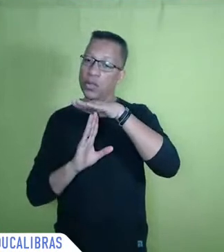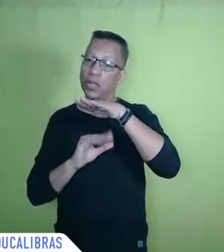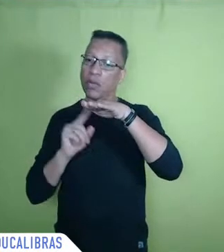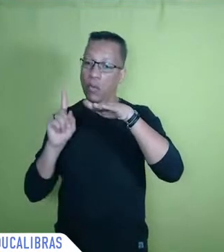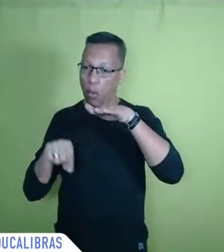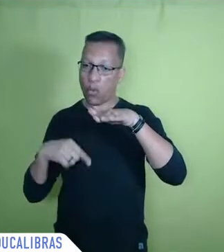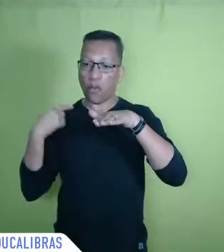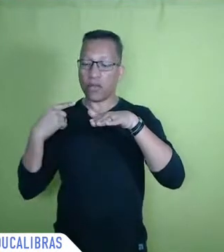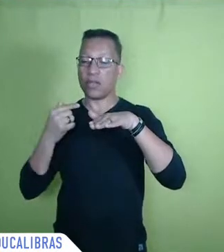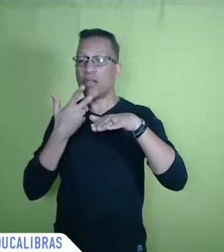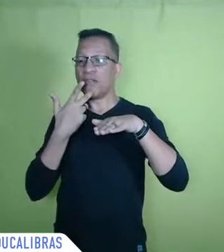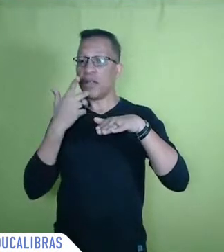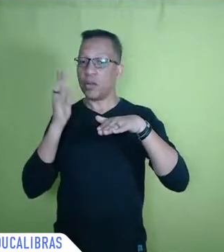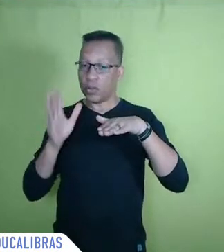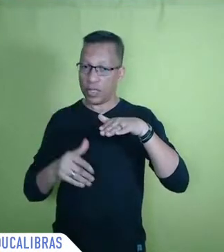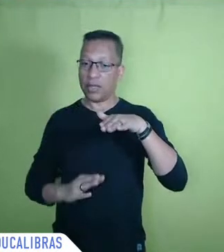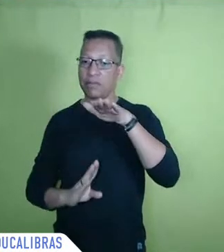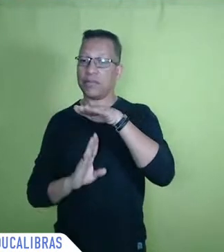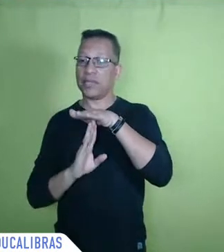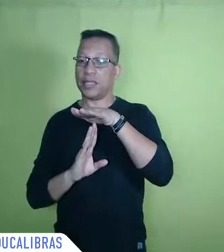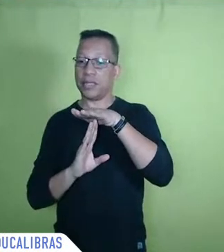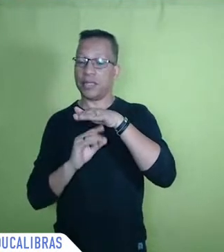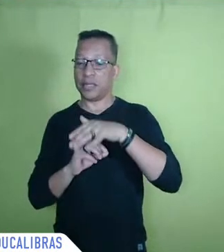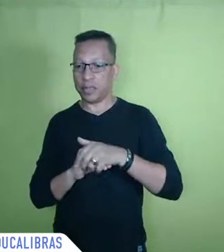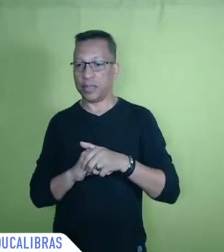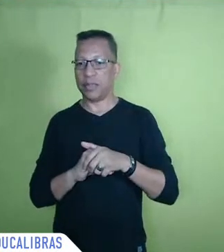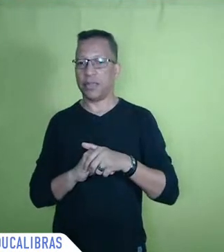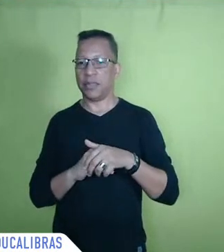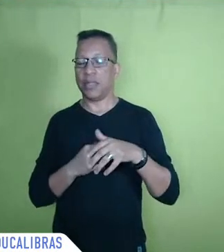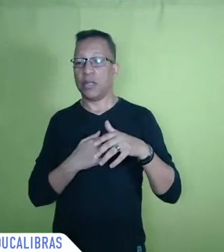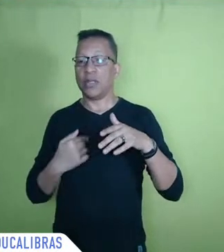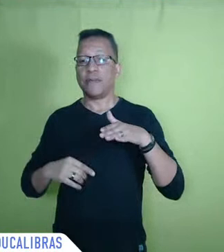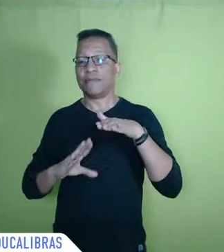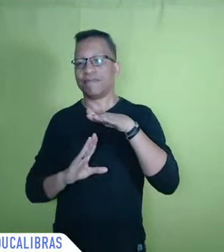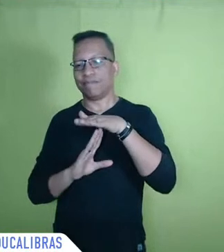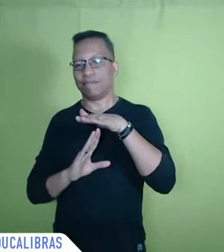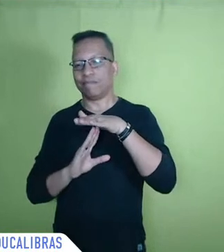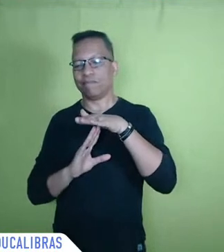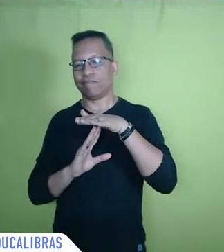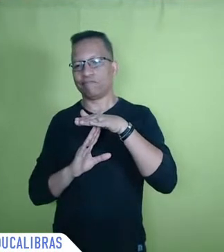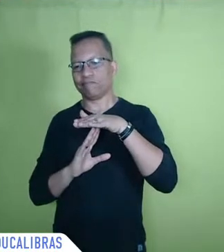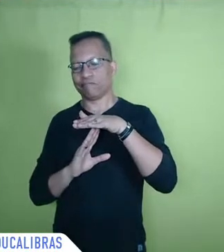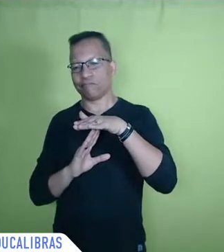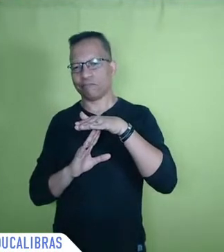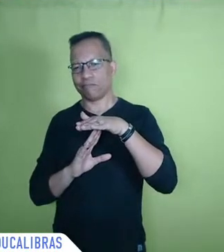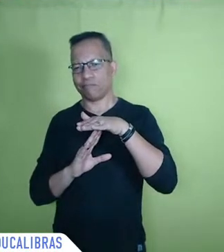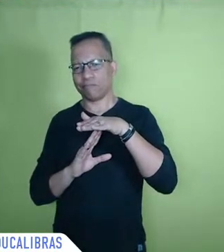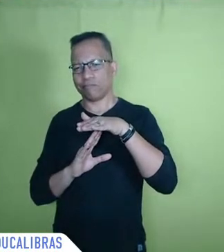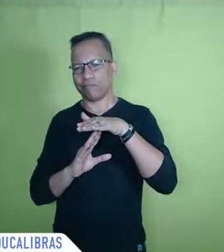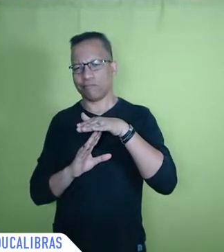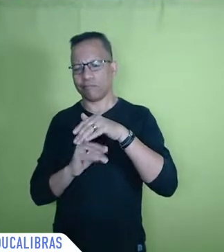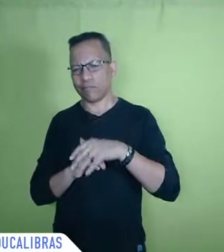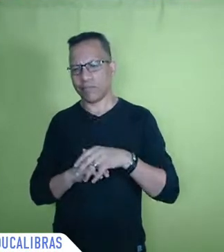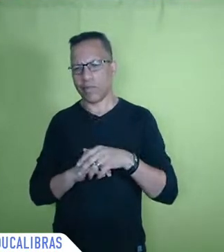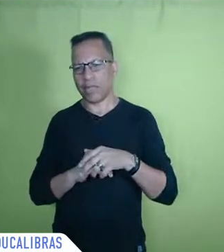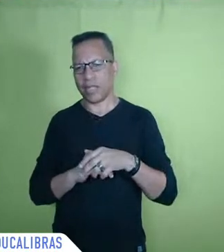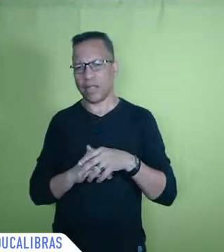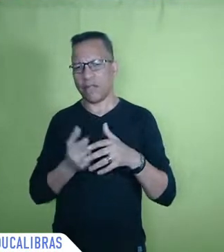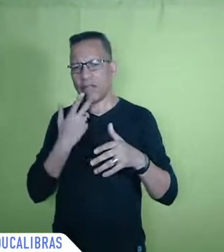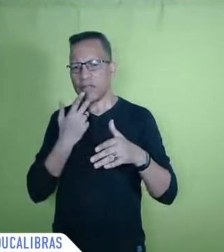limit to the spendings that Governor Dino mentioned a little bit, it creates a kind